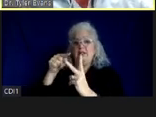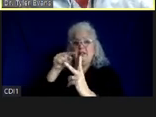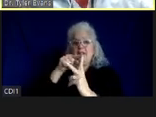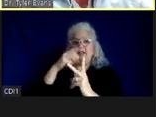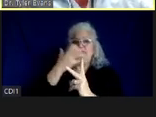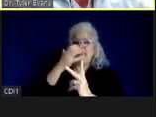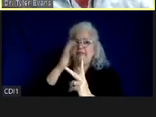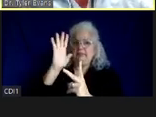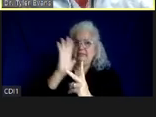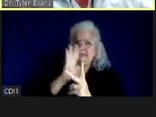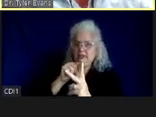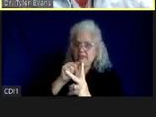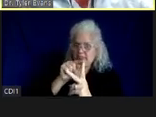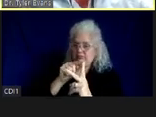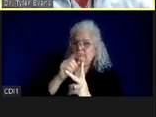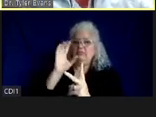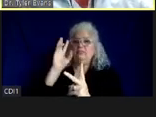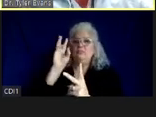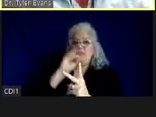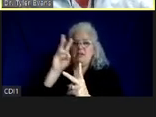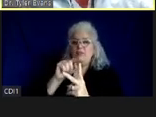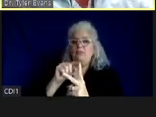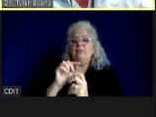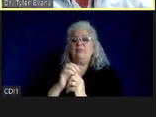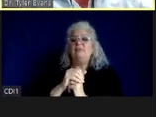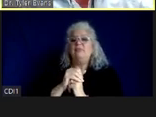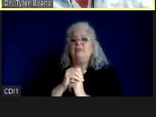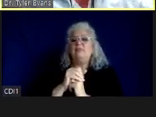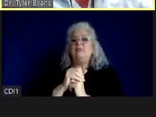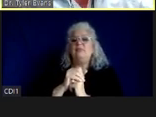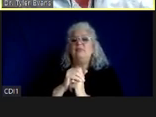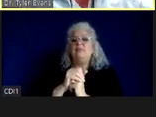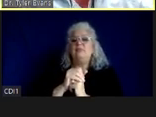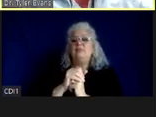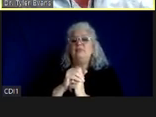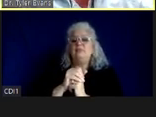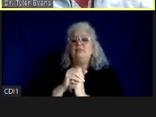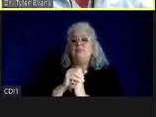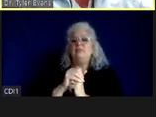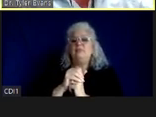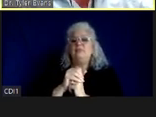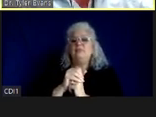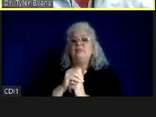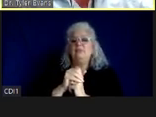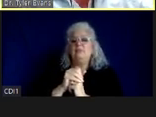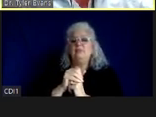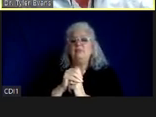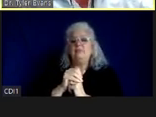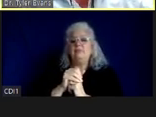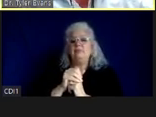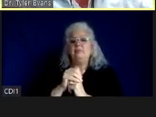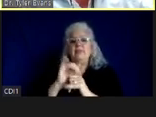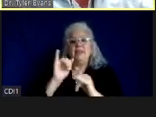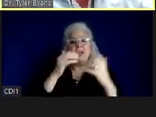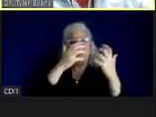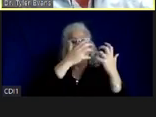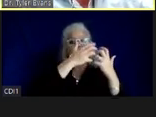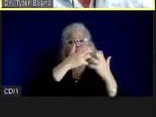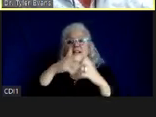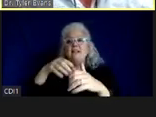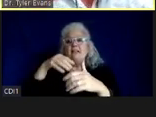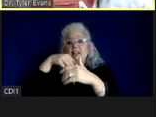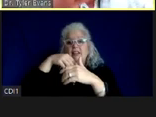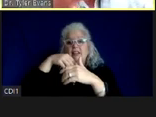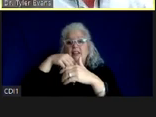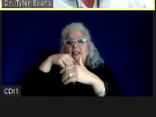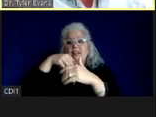You know, it's just an excellent you know, process. It's really, I think it's really well organized. And you know,